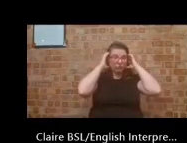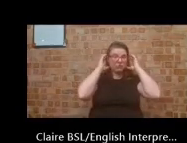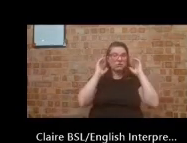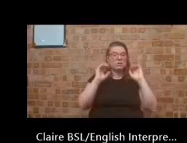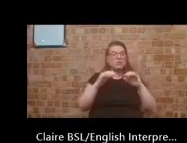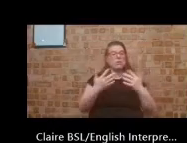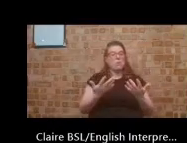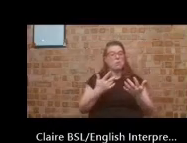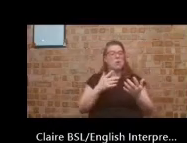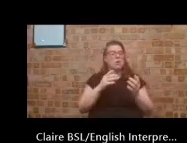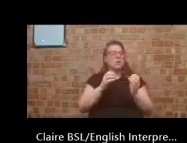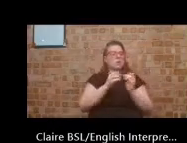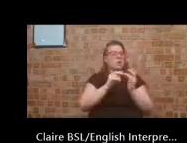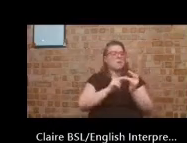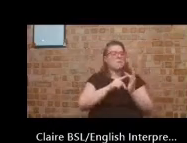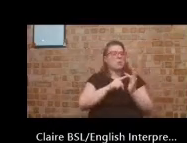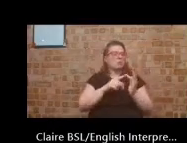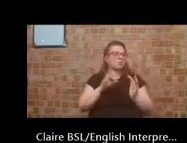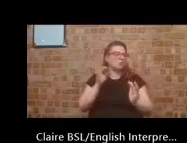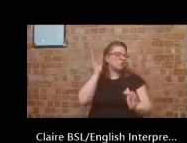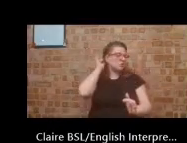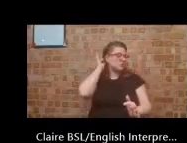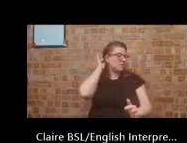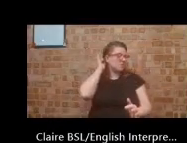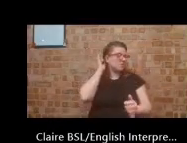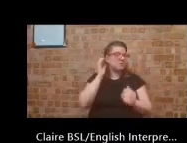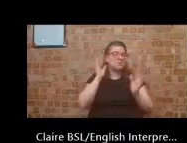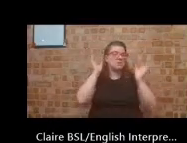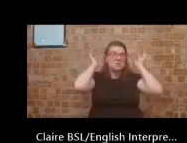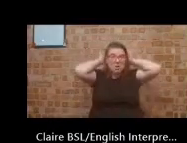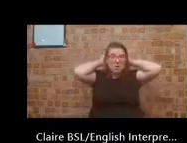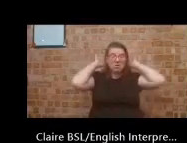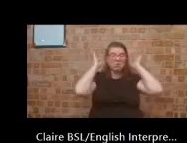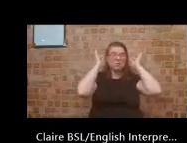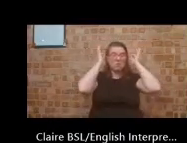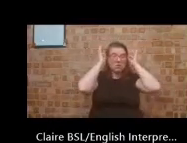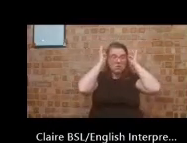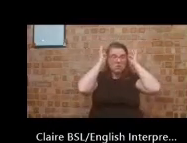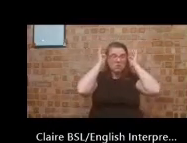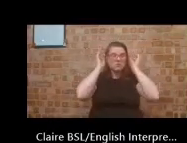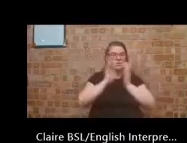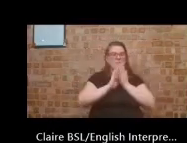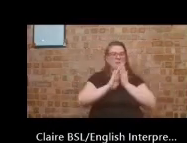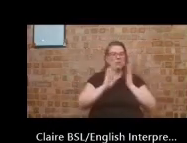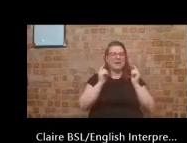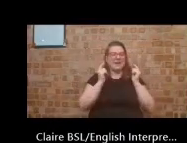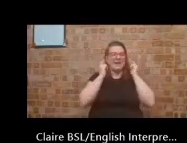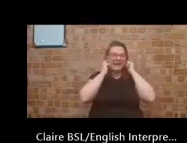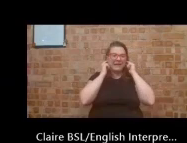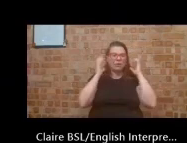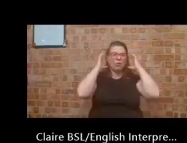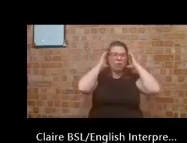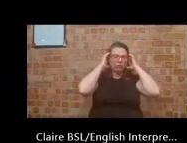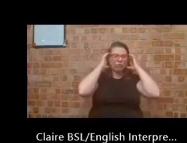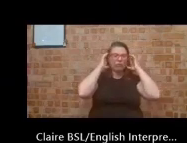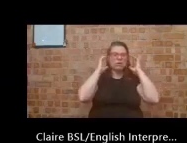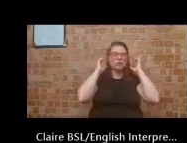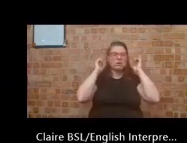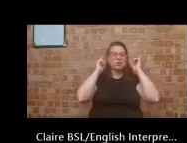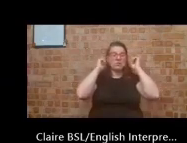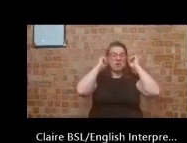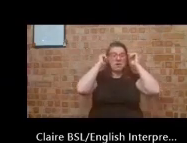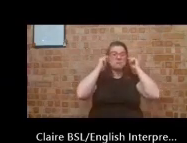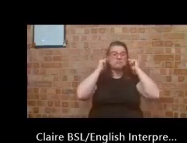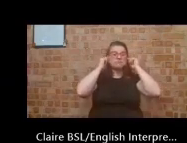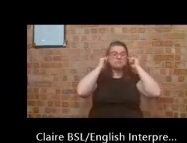also bone conducting headphones, which go kind of on your skull. So they don't actually go on your ears at all. They sit in front of your